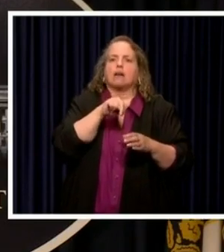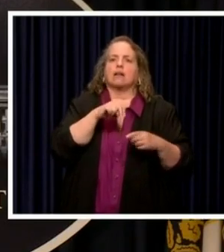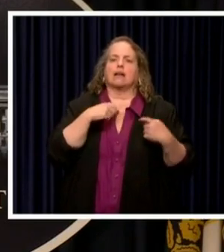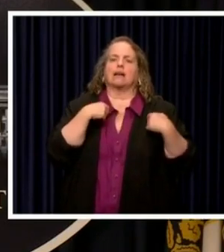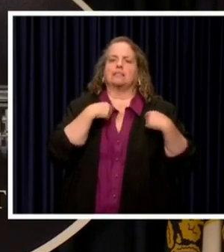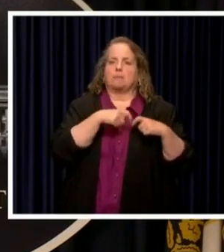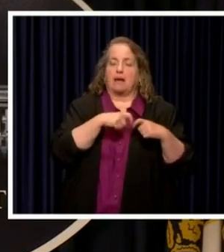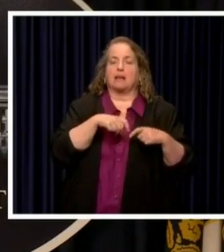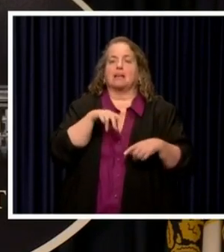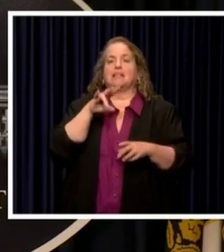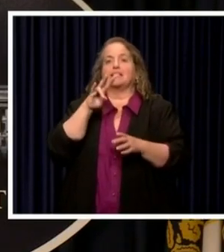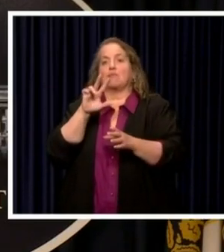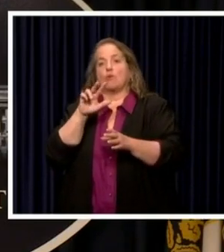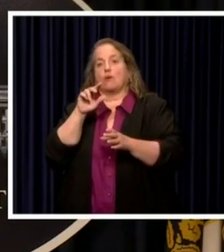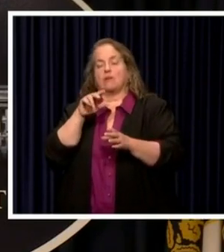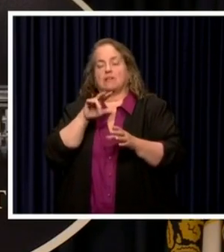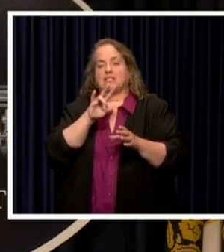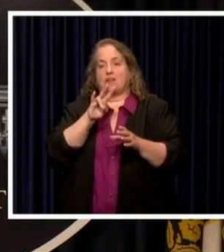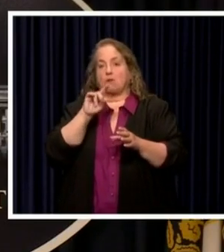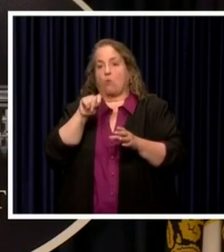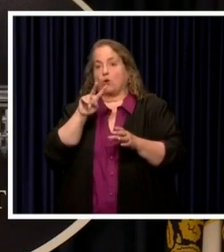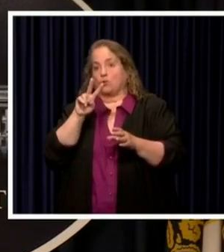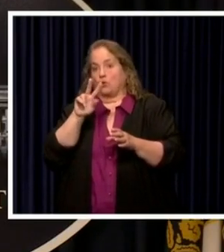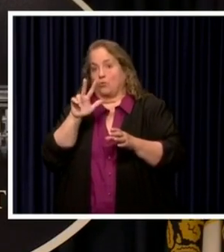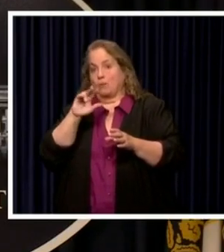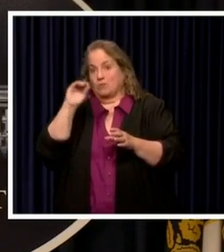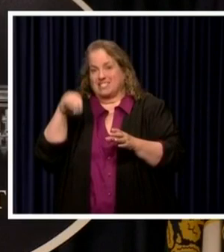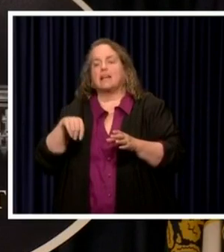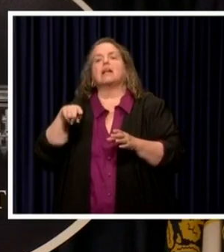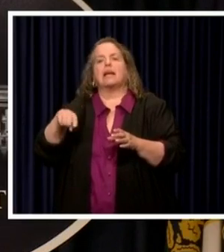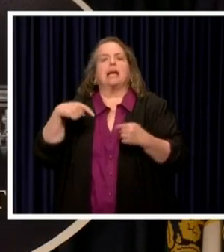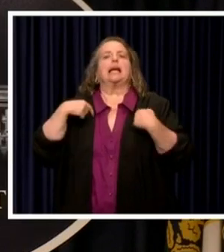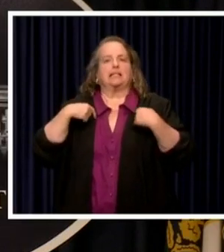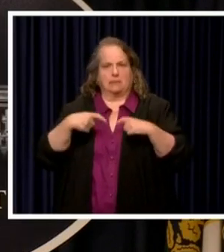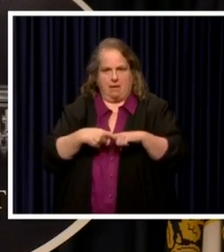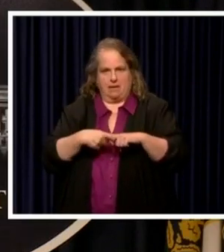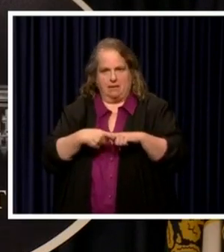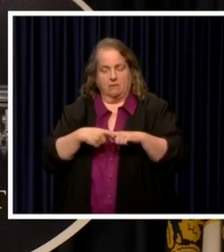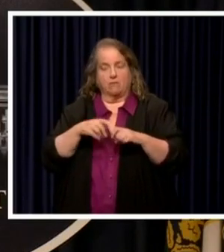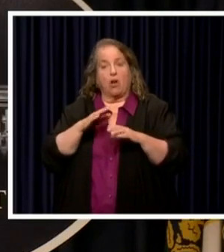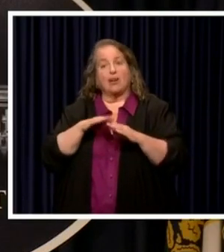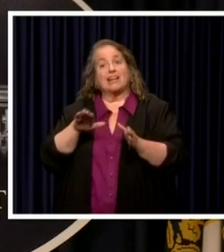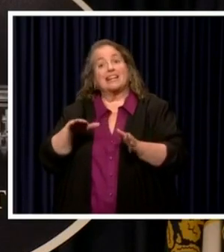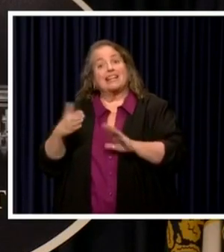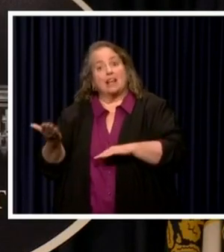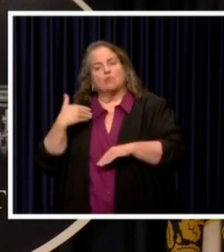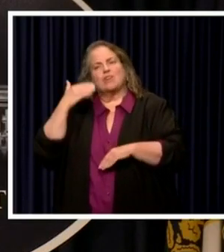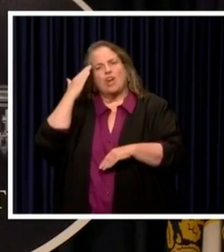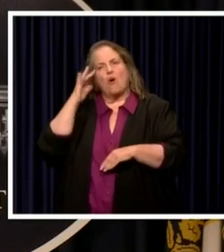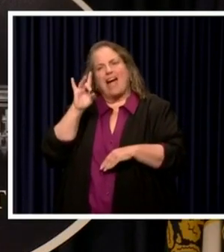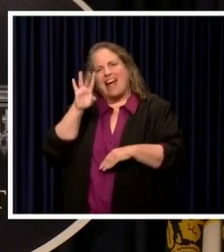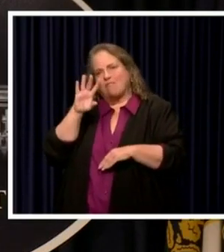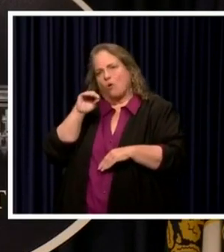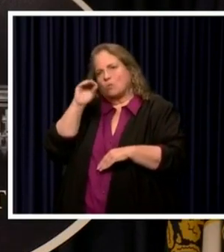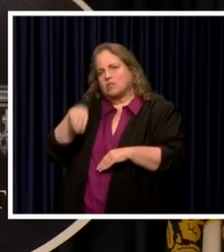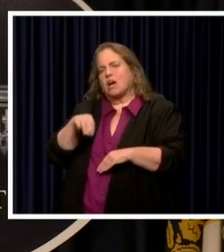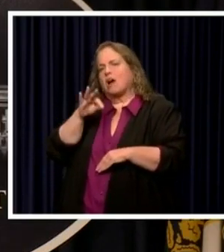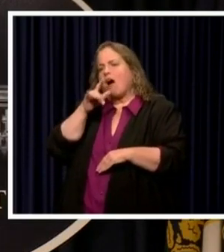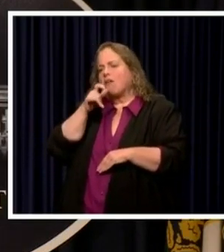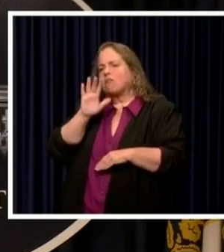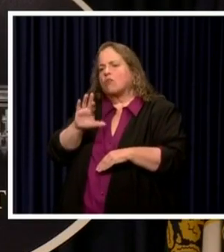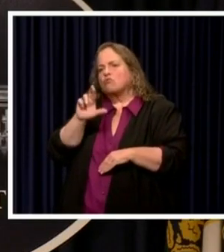7.43% Hispanic. On deaths, we know about 84% of the racial data. That is